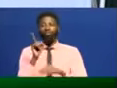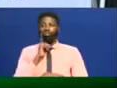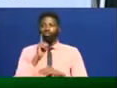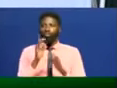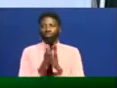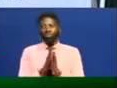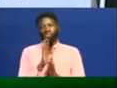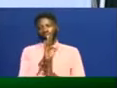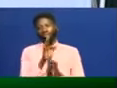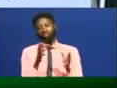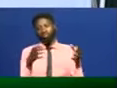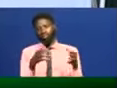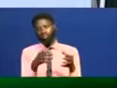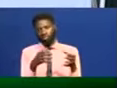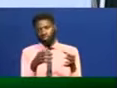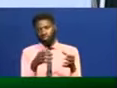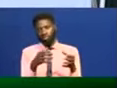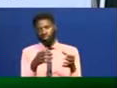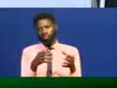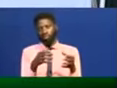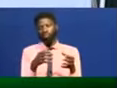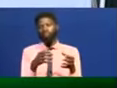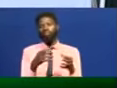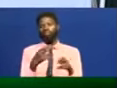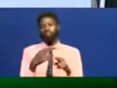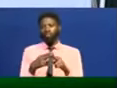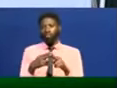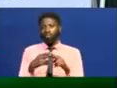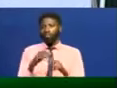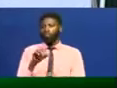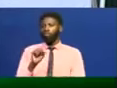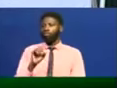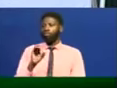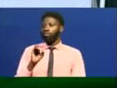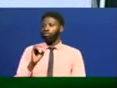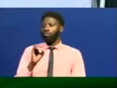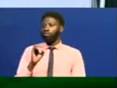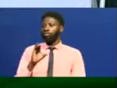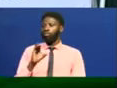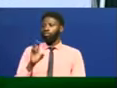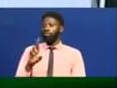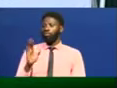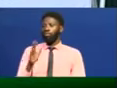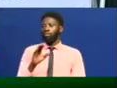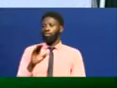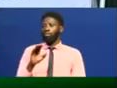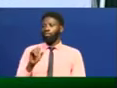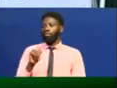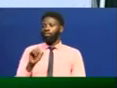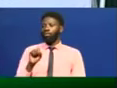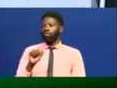Soccer Assassins. She plays for a team called Soccer Assassins. At 17,